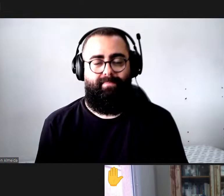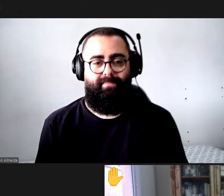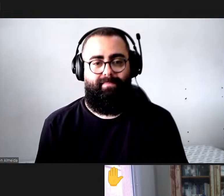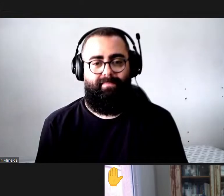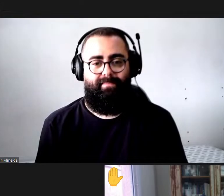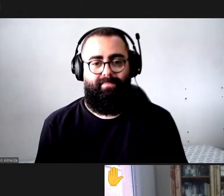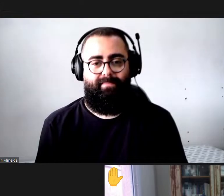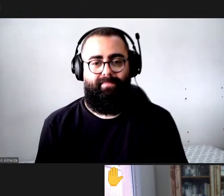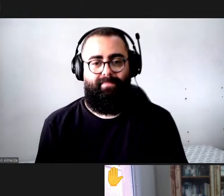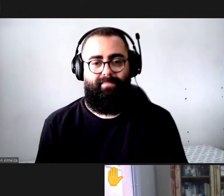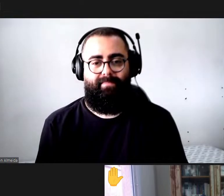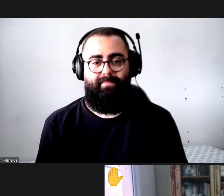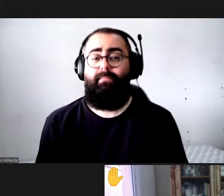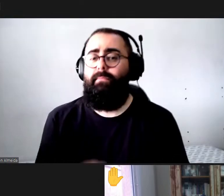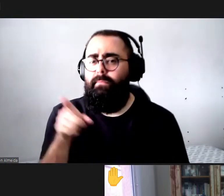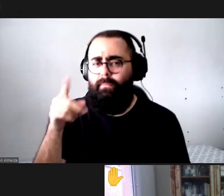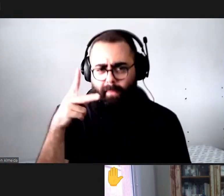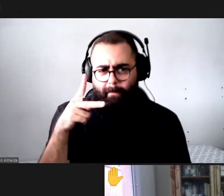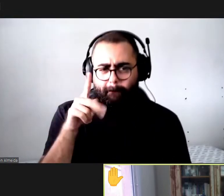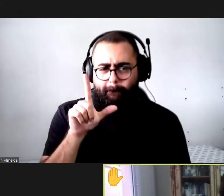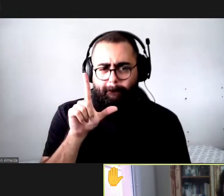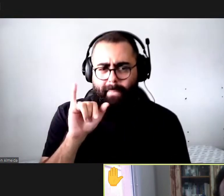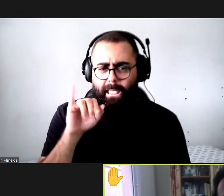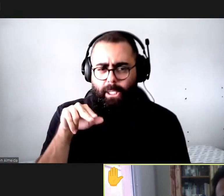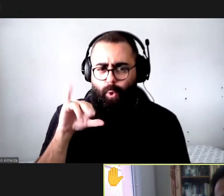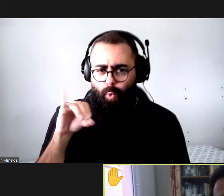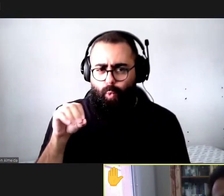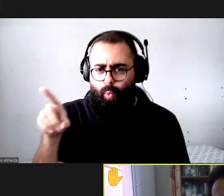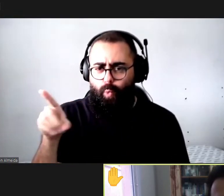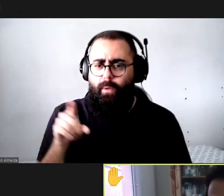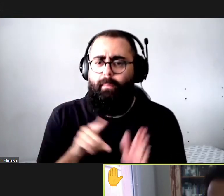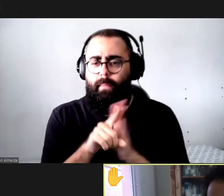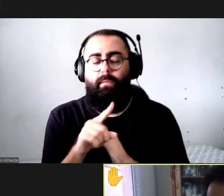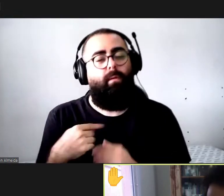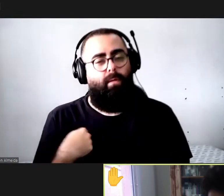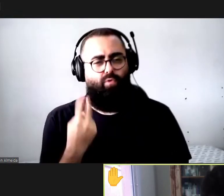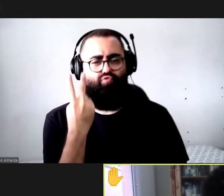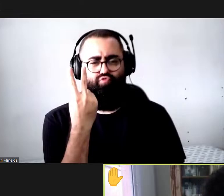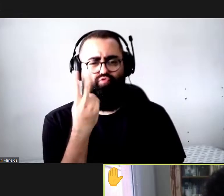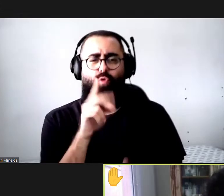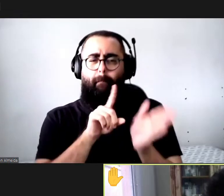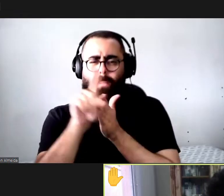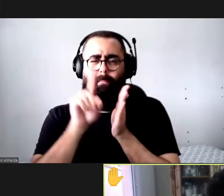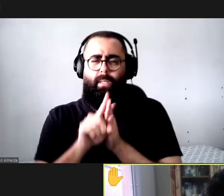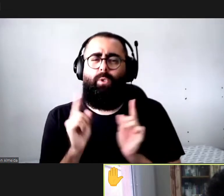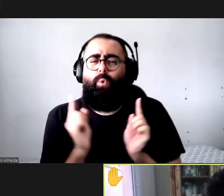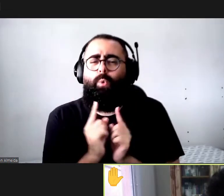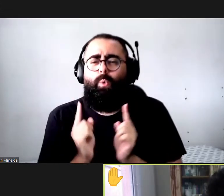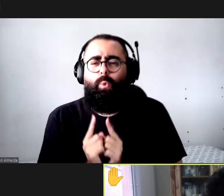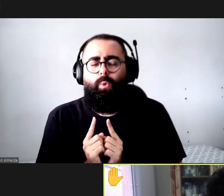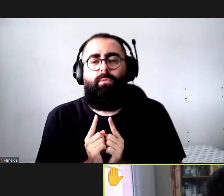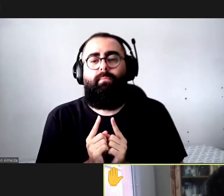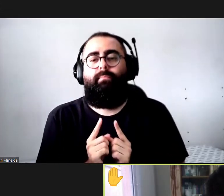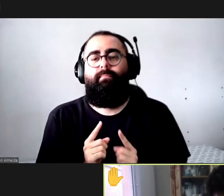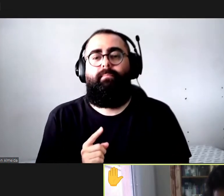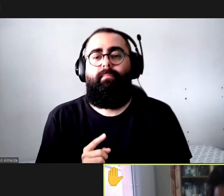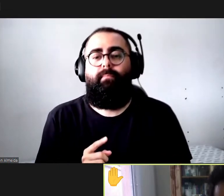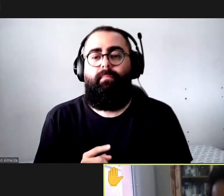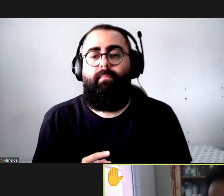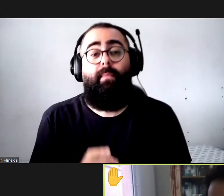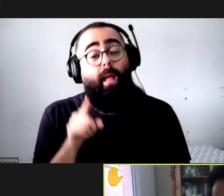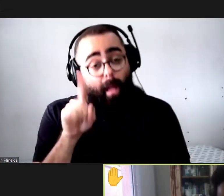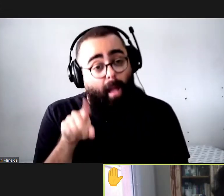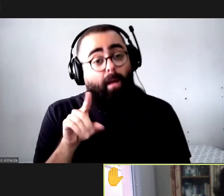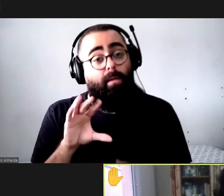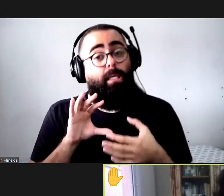And yes, Plinio, you had a question? Yes, two short questions, or probably comments or suggestions. It's related to